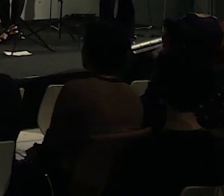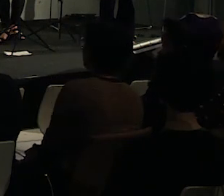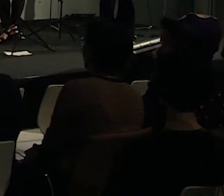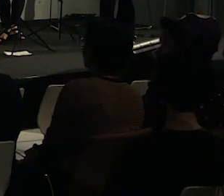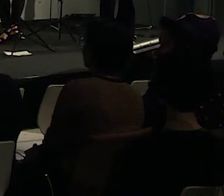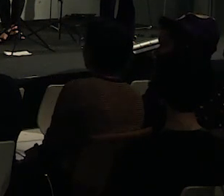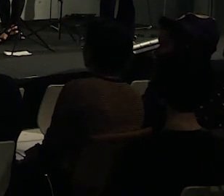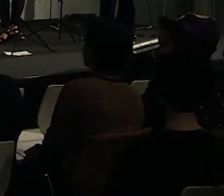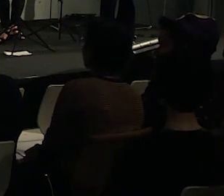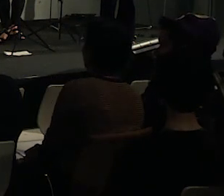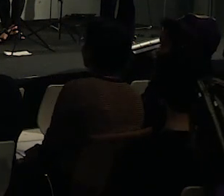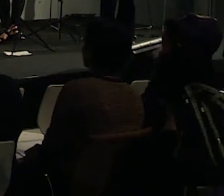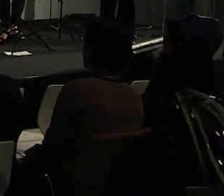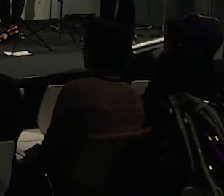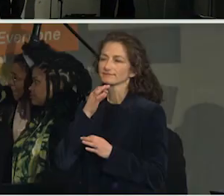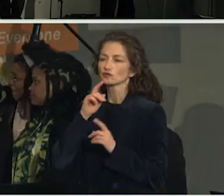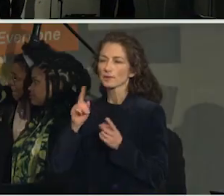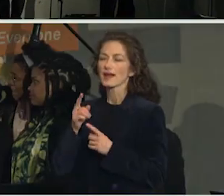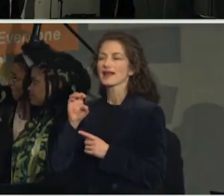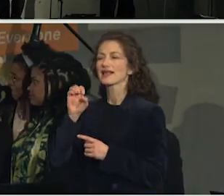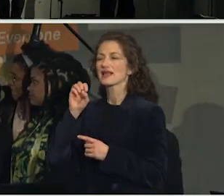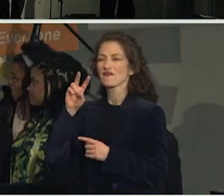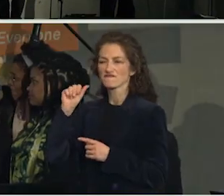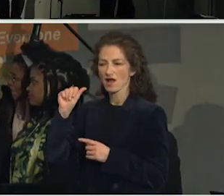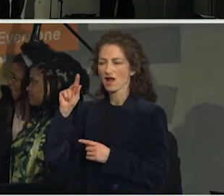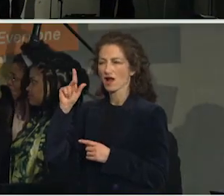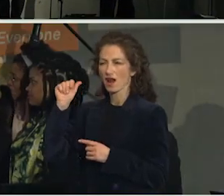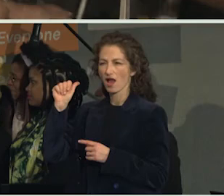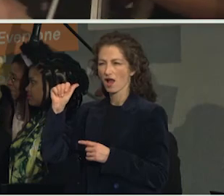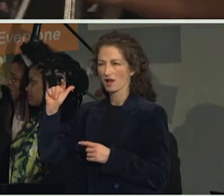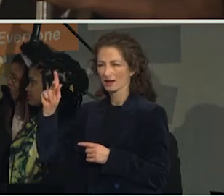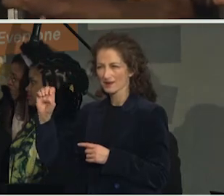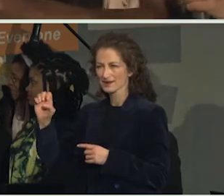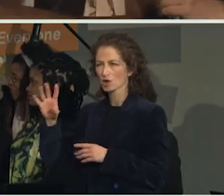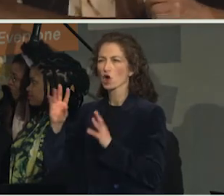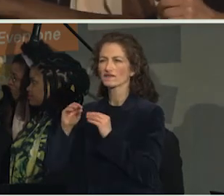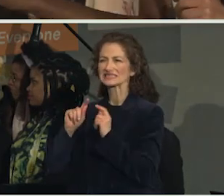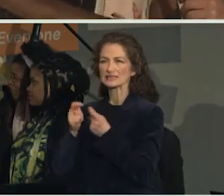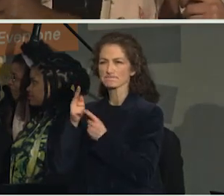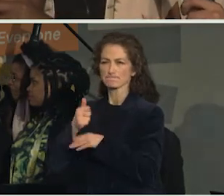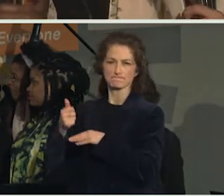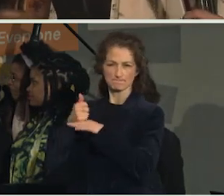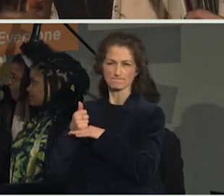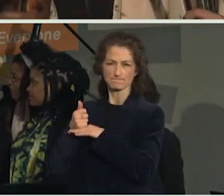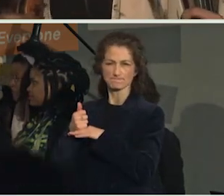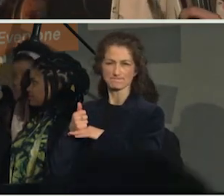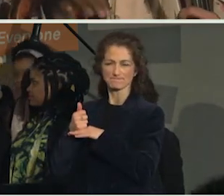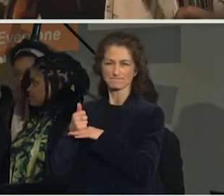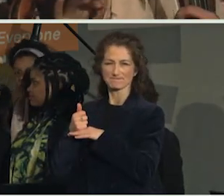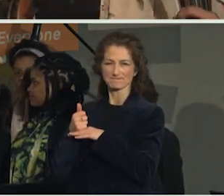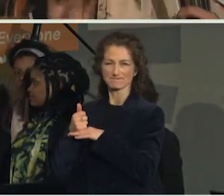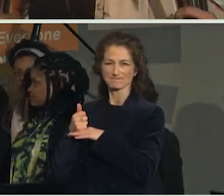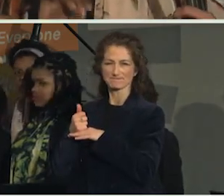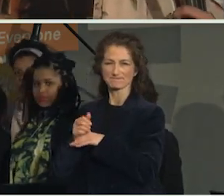And a special thank you to Eva Klakel, who is the head of the conference team here, and she made all this